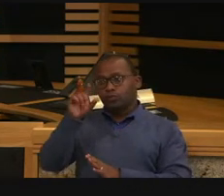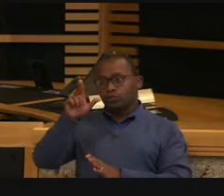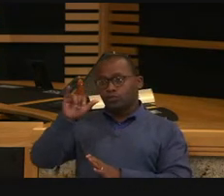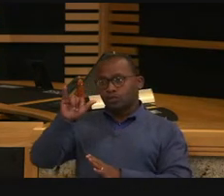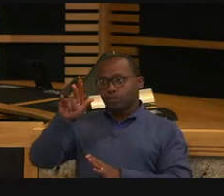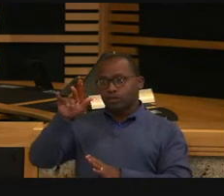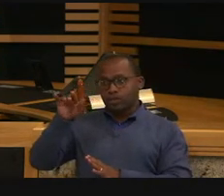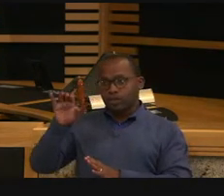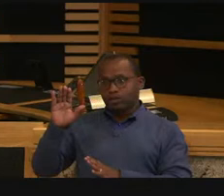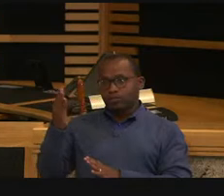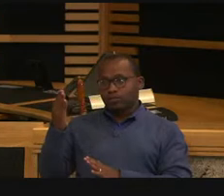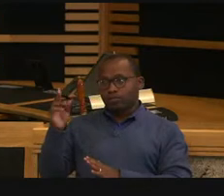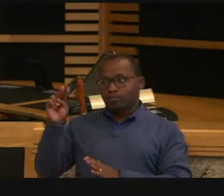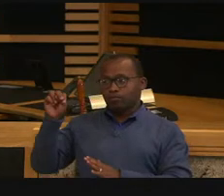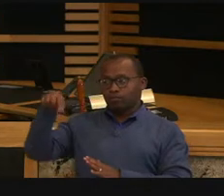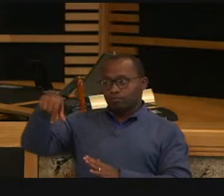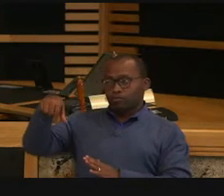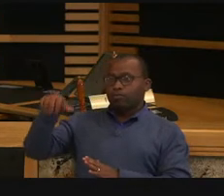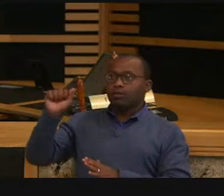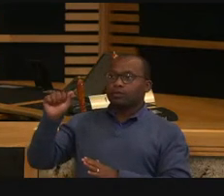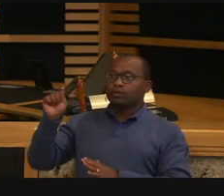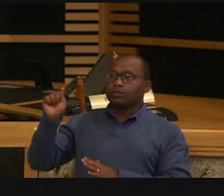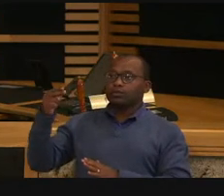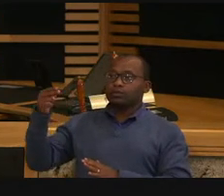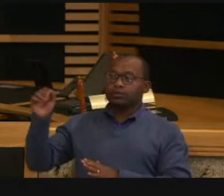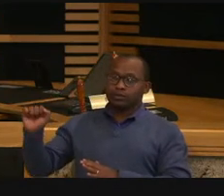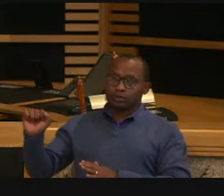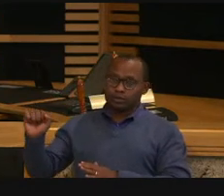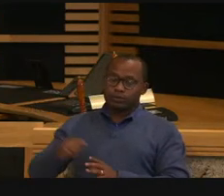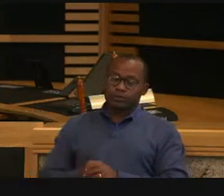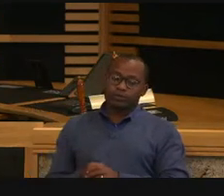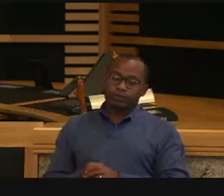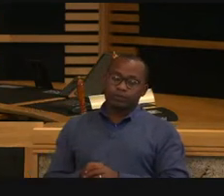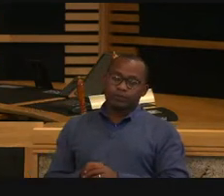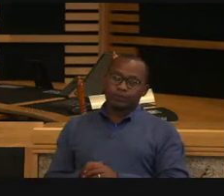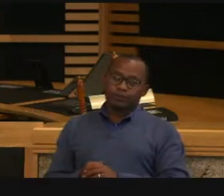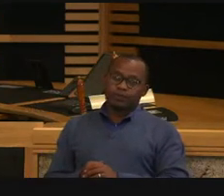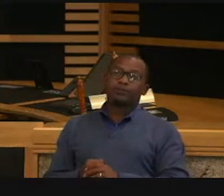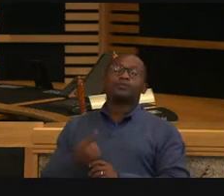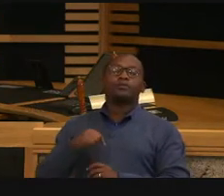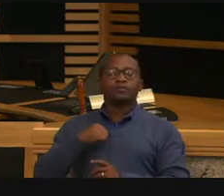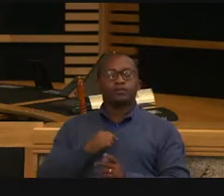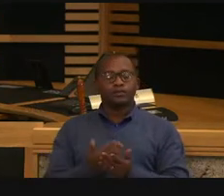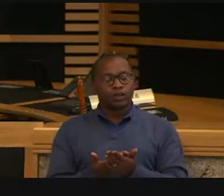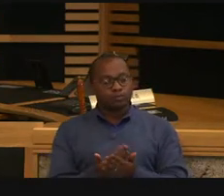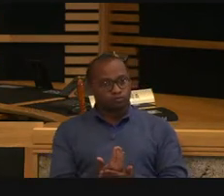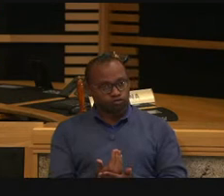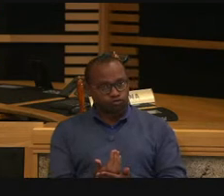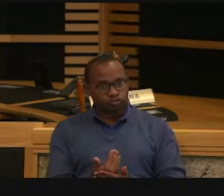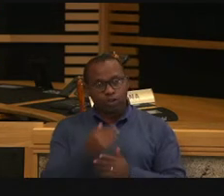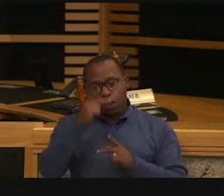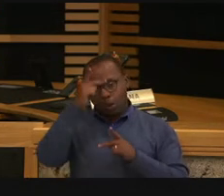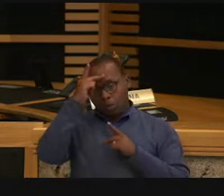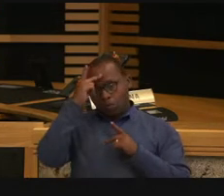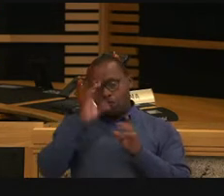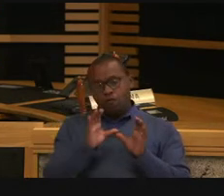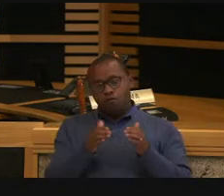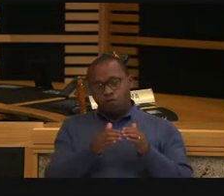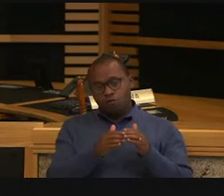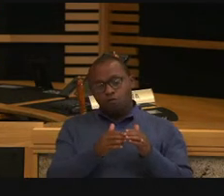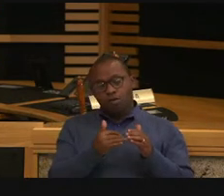allow me to extend a word of appreciation and gratitude to members of the Portfolio Committee for guidance that